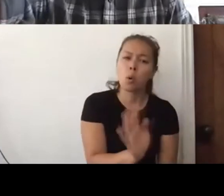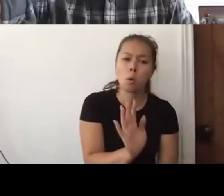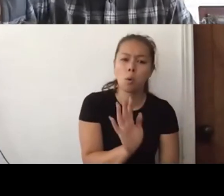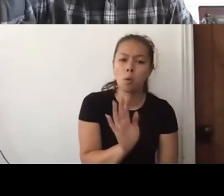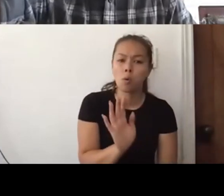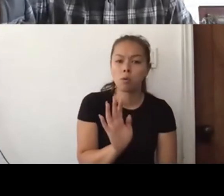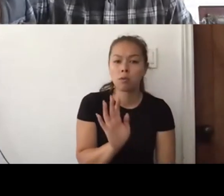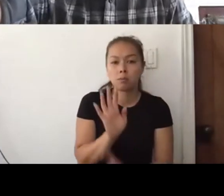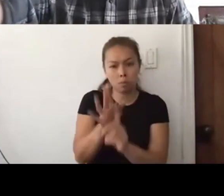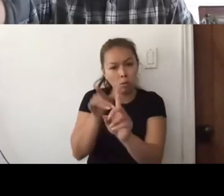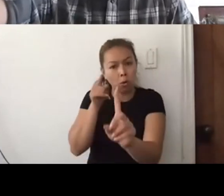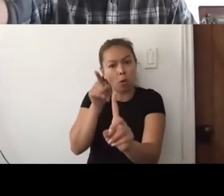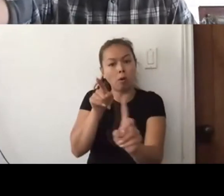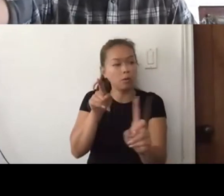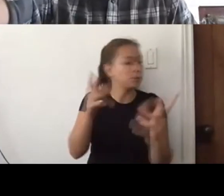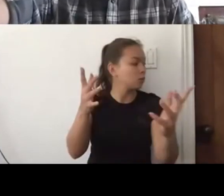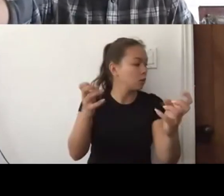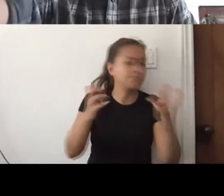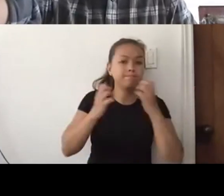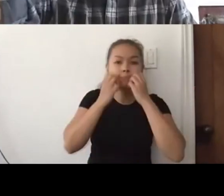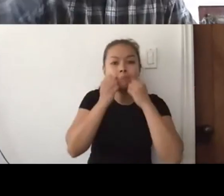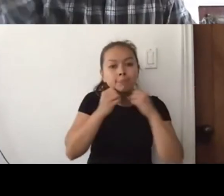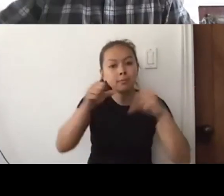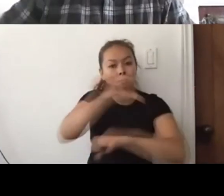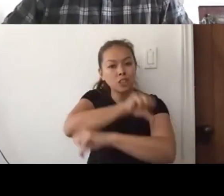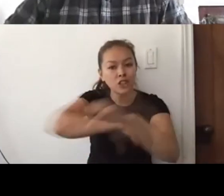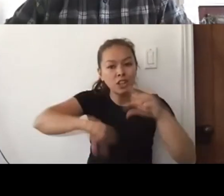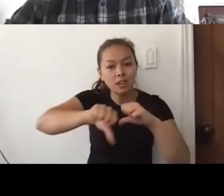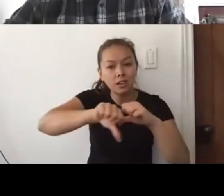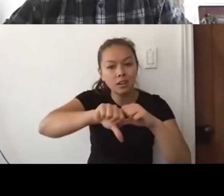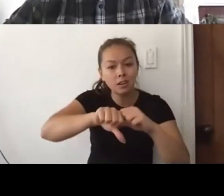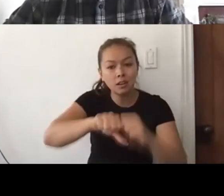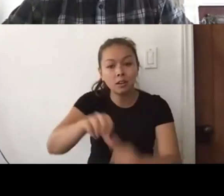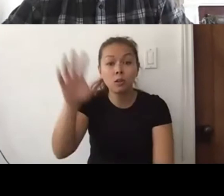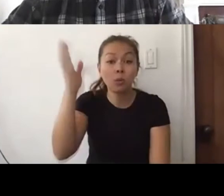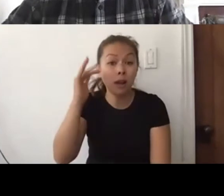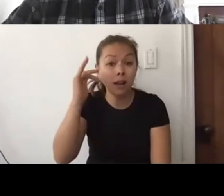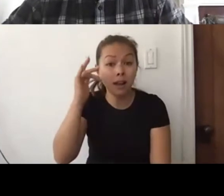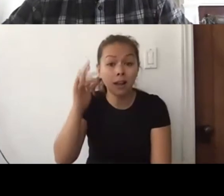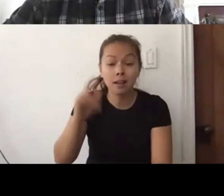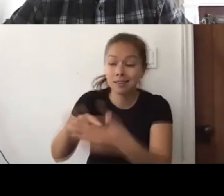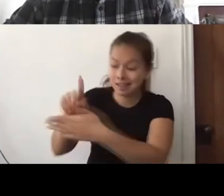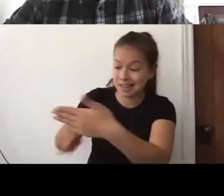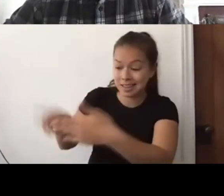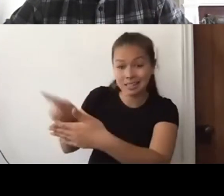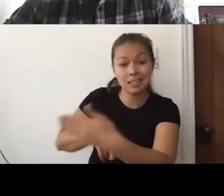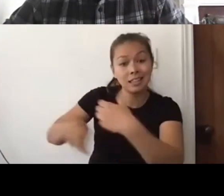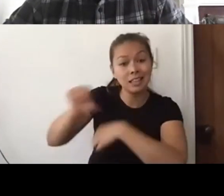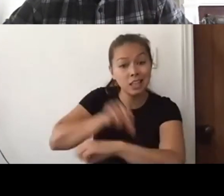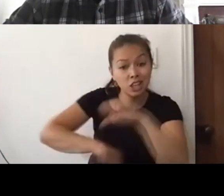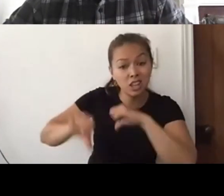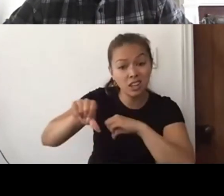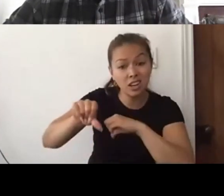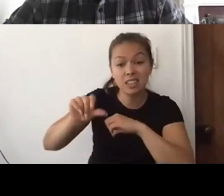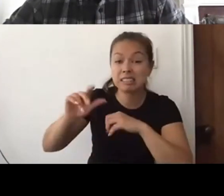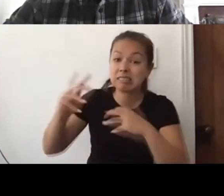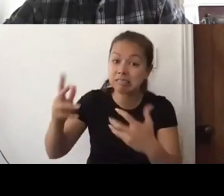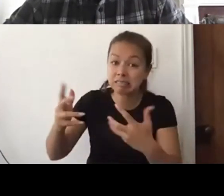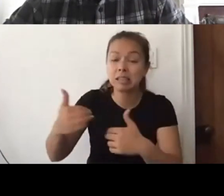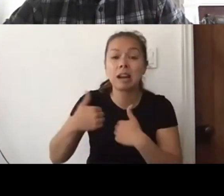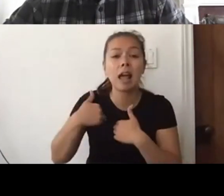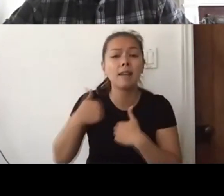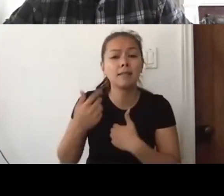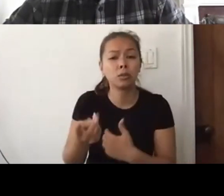one another, because canceling each other, you can read from Adrienne Murray Brown, Kai Ching Tom, they've got some really good writing in